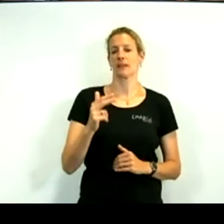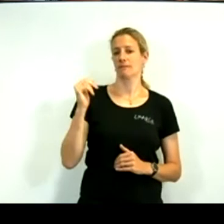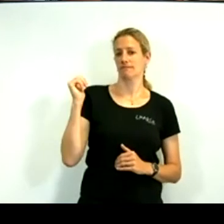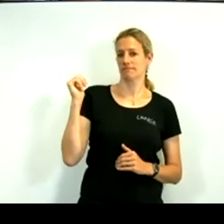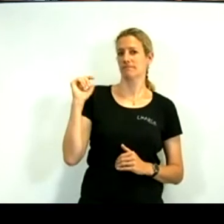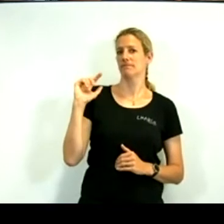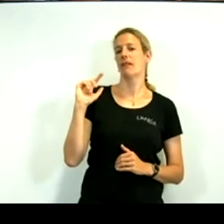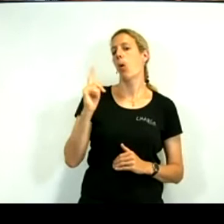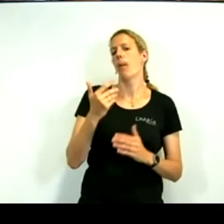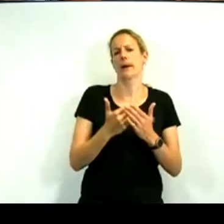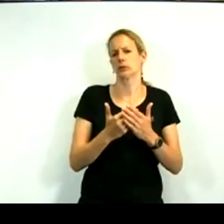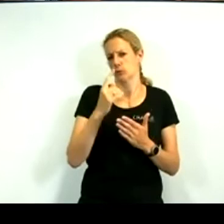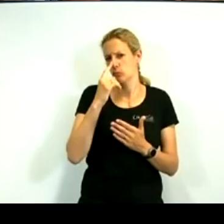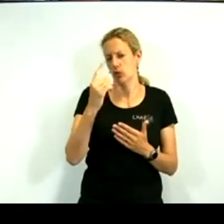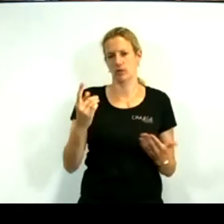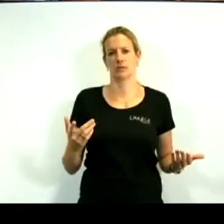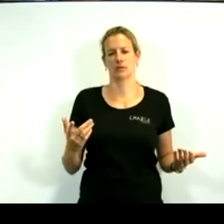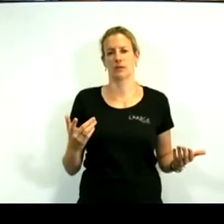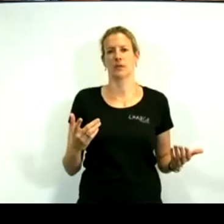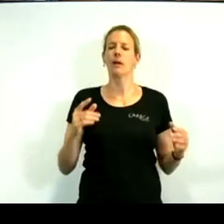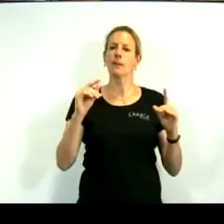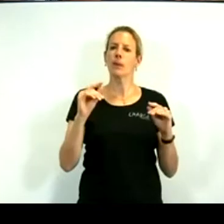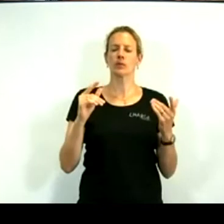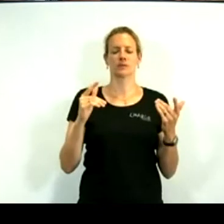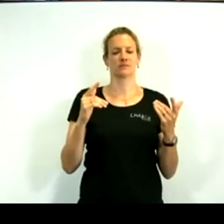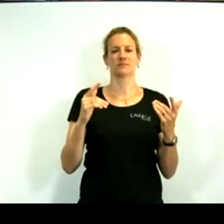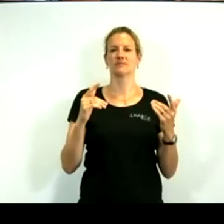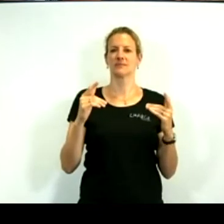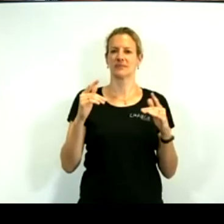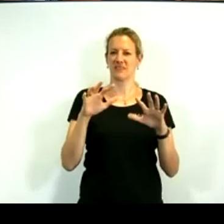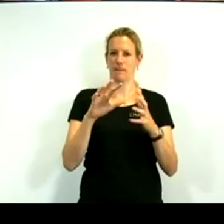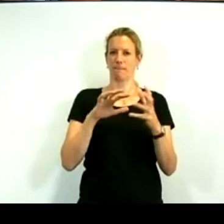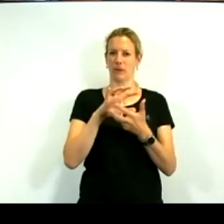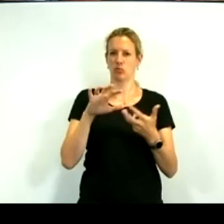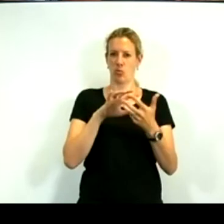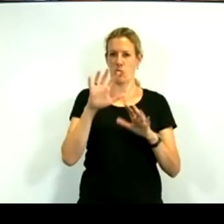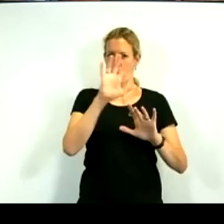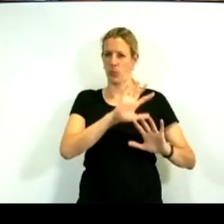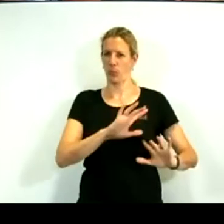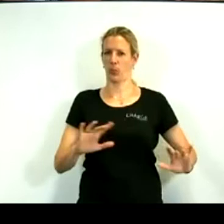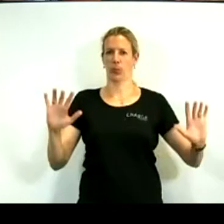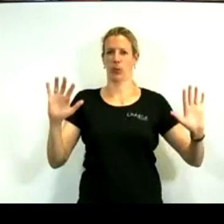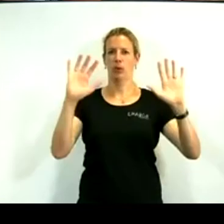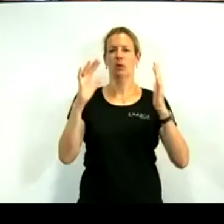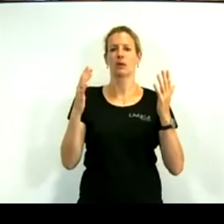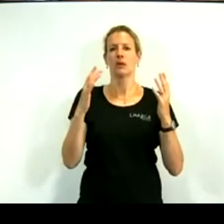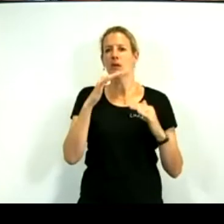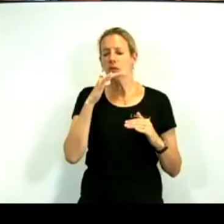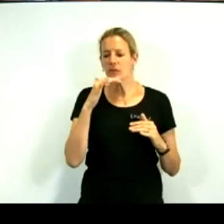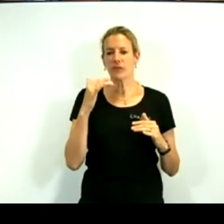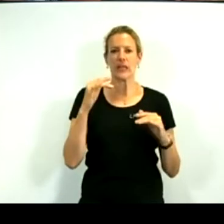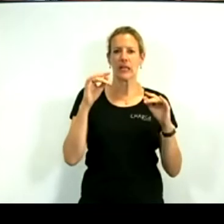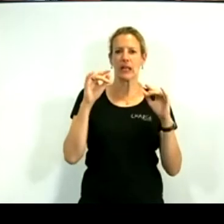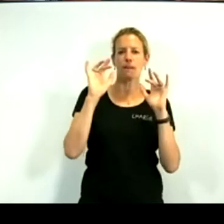very mixed loss, where lots and lots of the retina has damage. So you get this